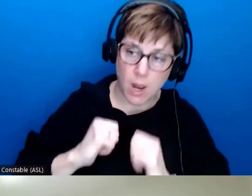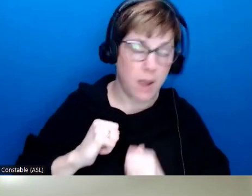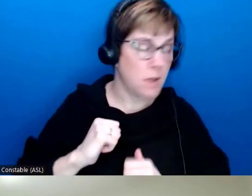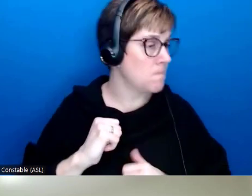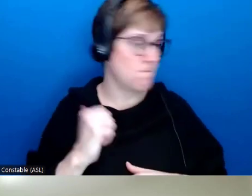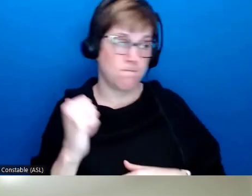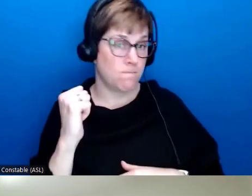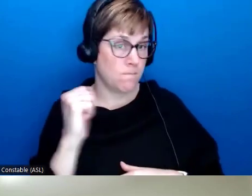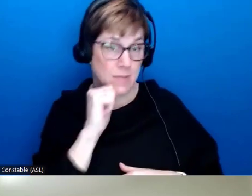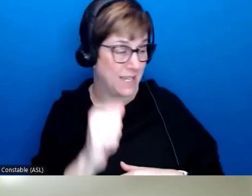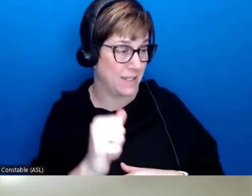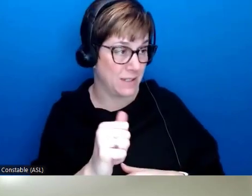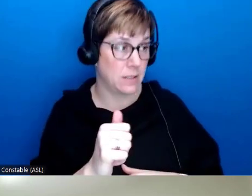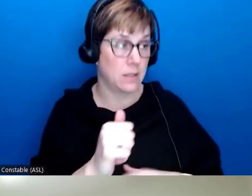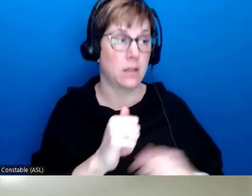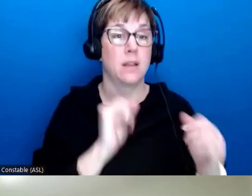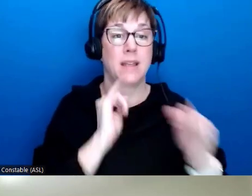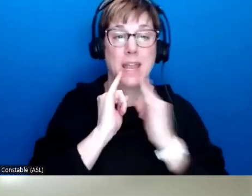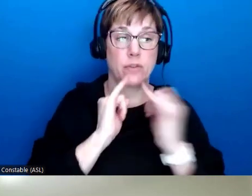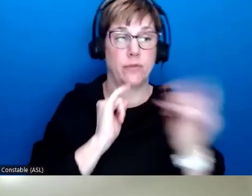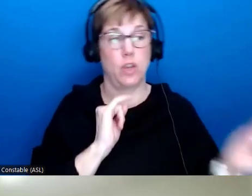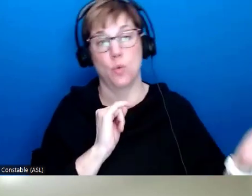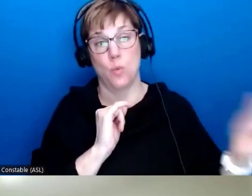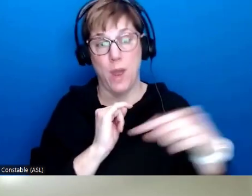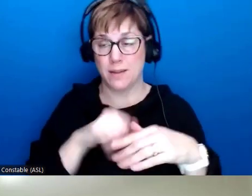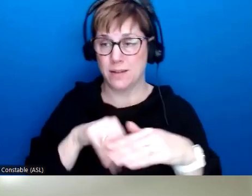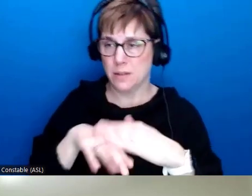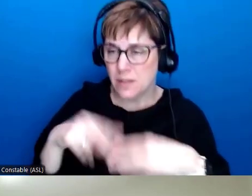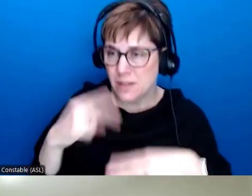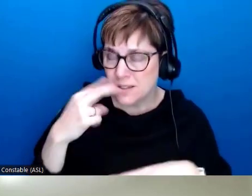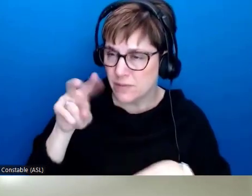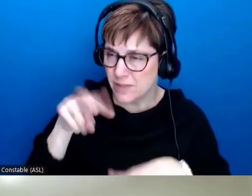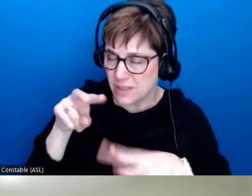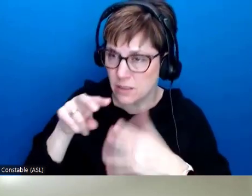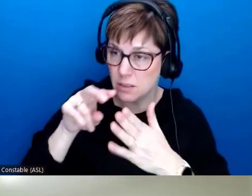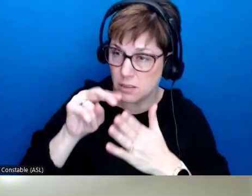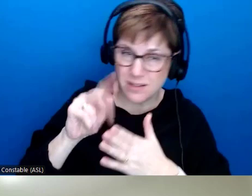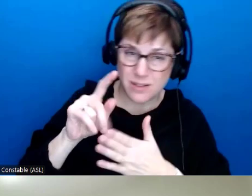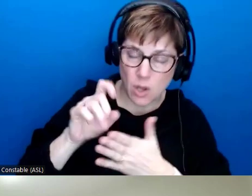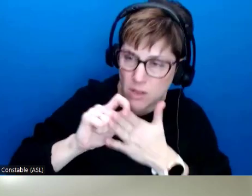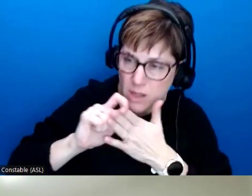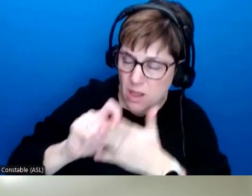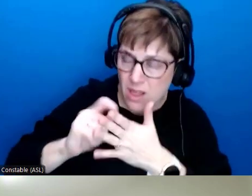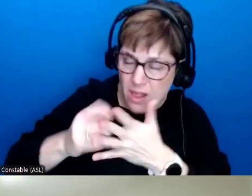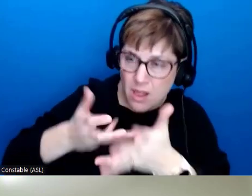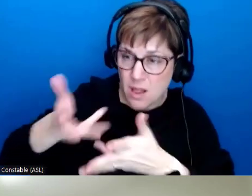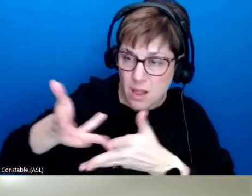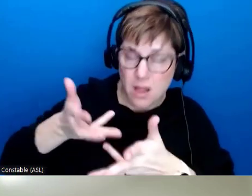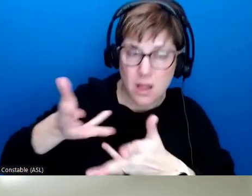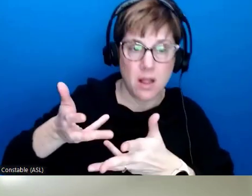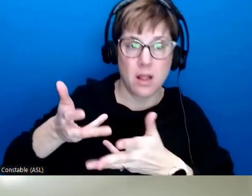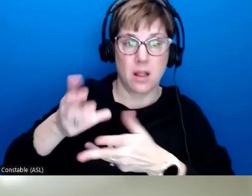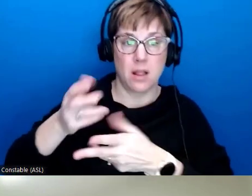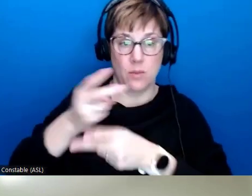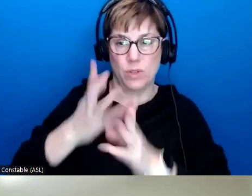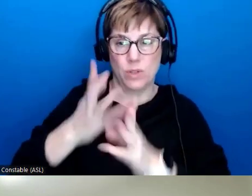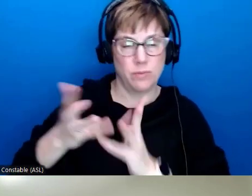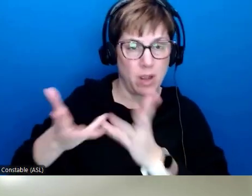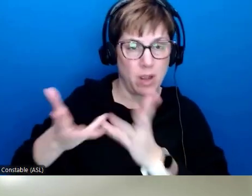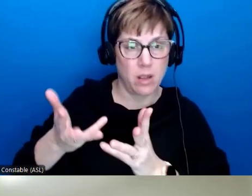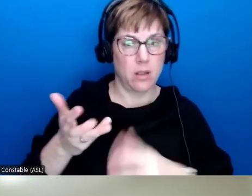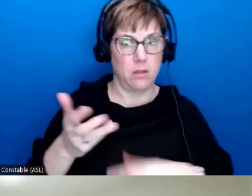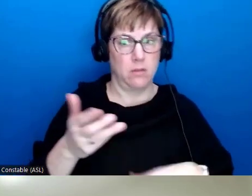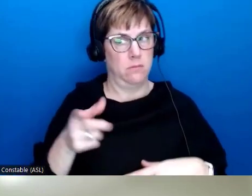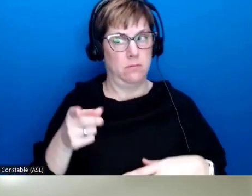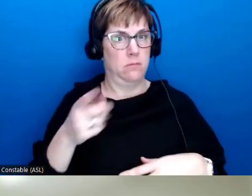and so she had to go through the interview, basically lip reading and writing notes to back and forth to the supervisor. So it was not at